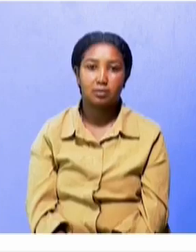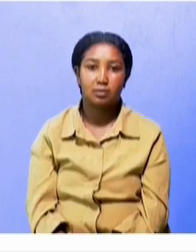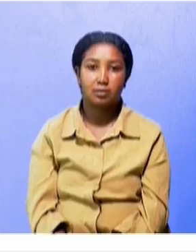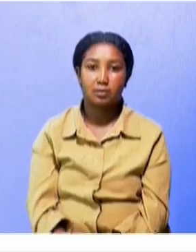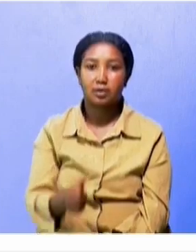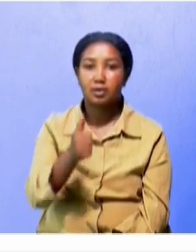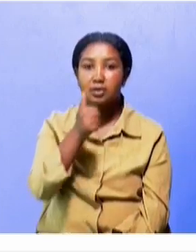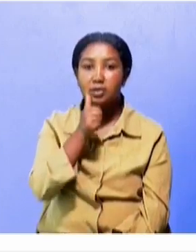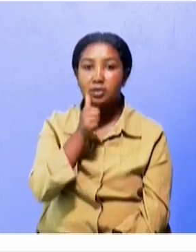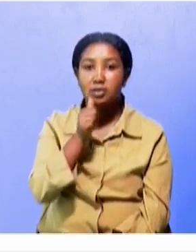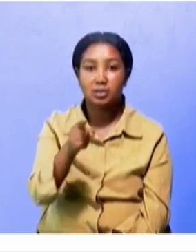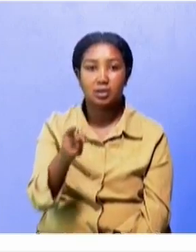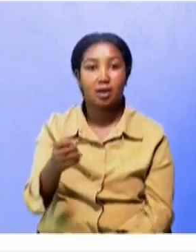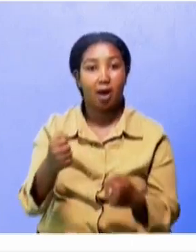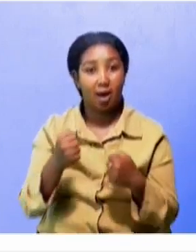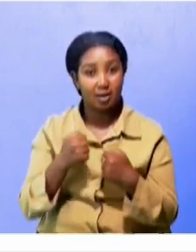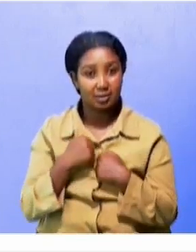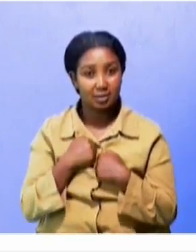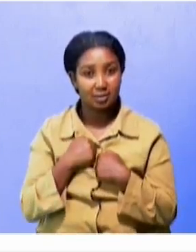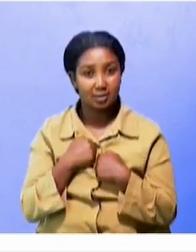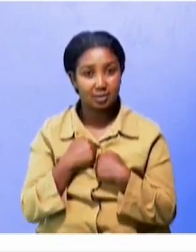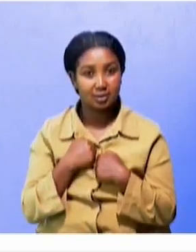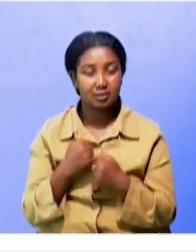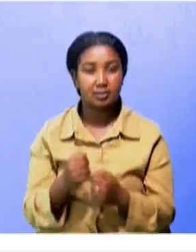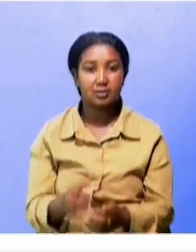She has